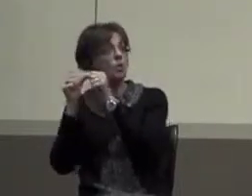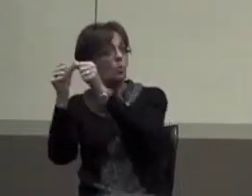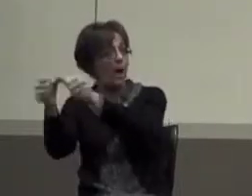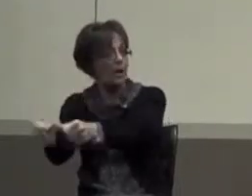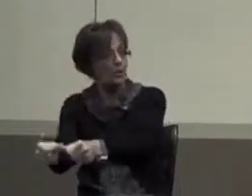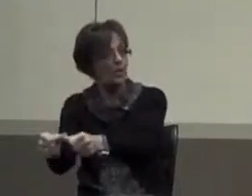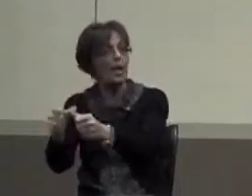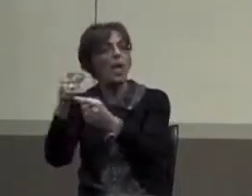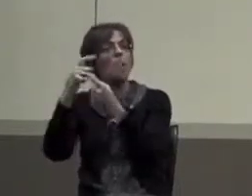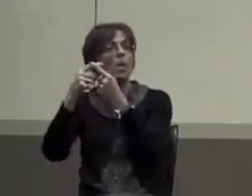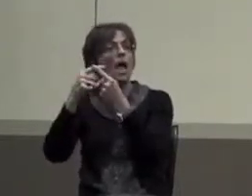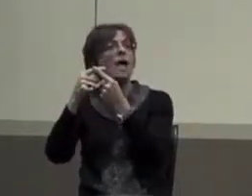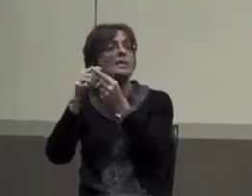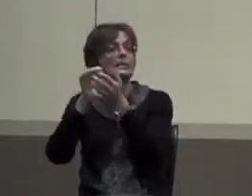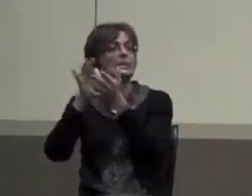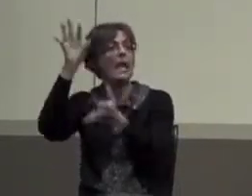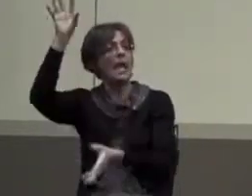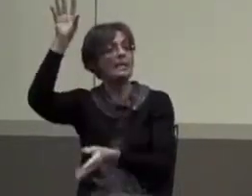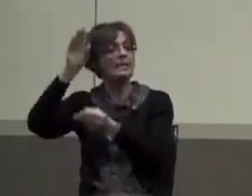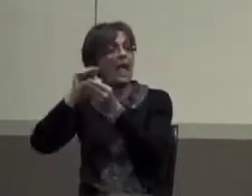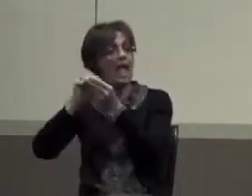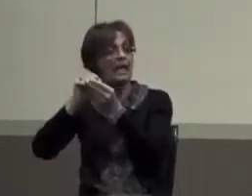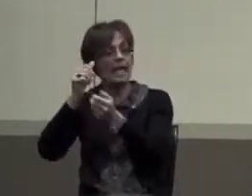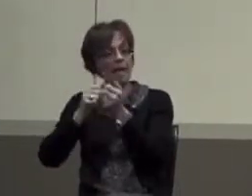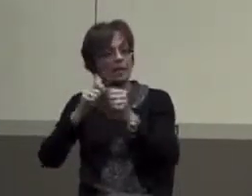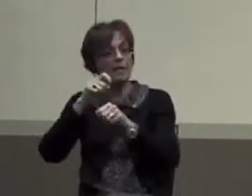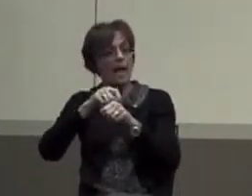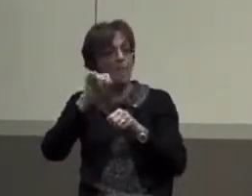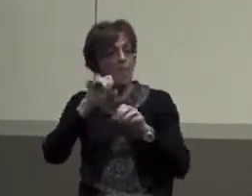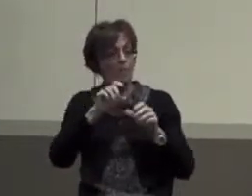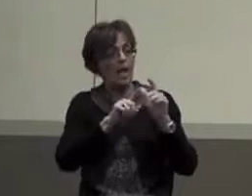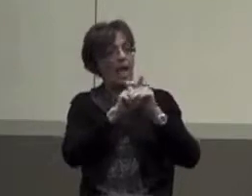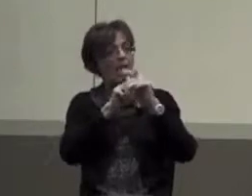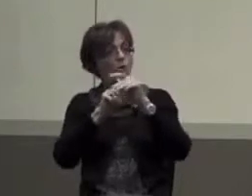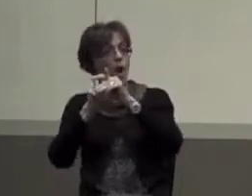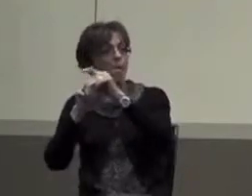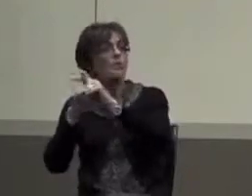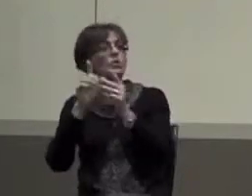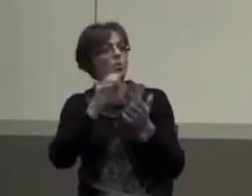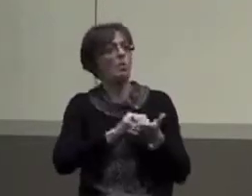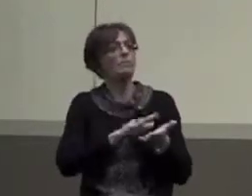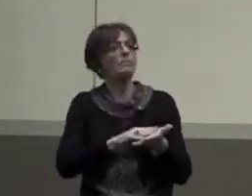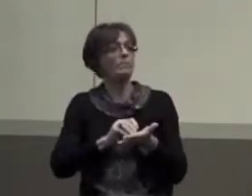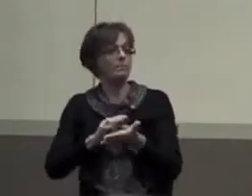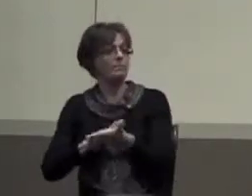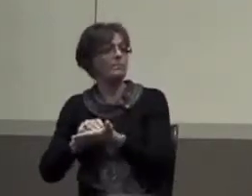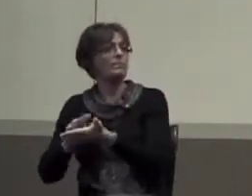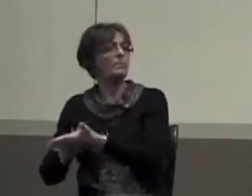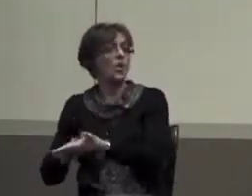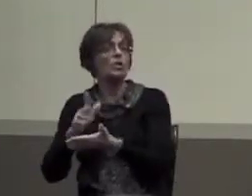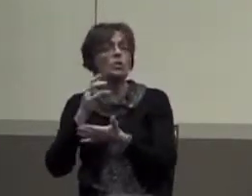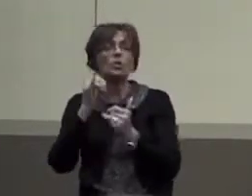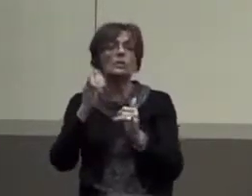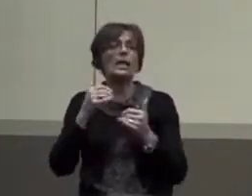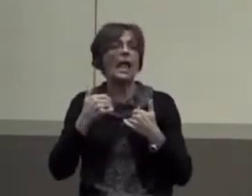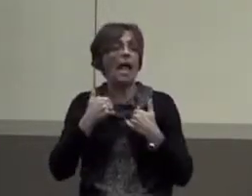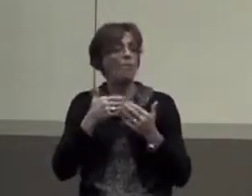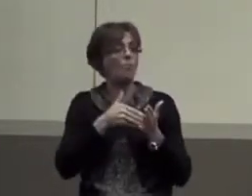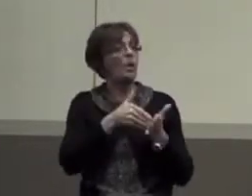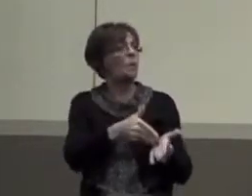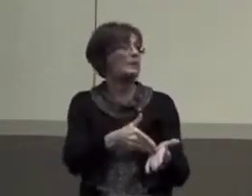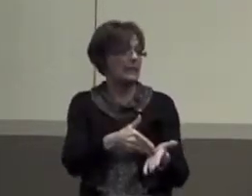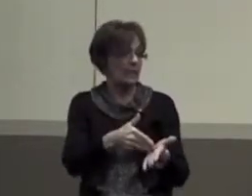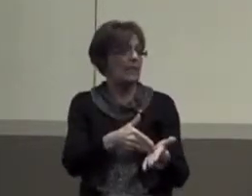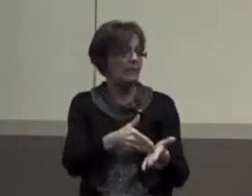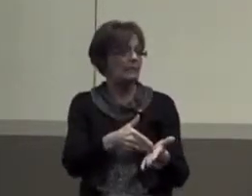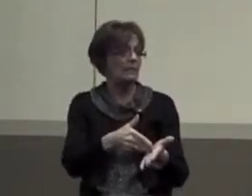because every time that behavior happens, you're going to log when it starts and stops. So you'll still have your frequency.